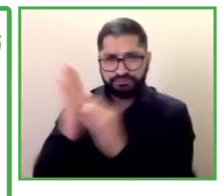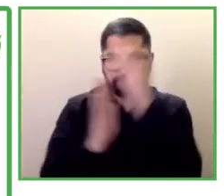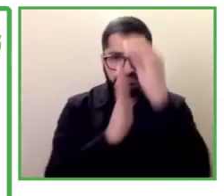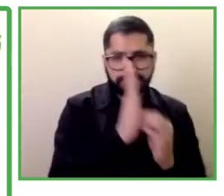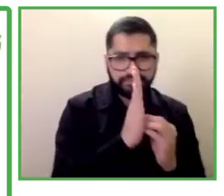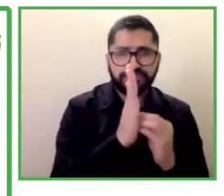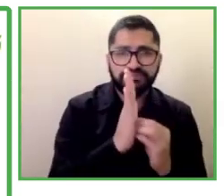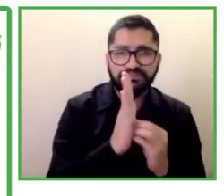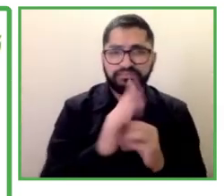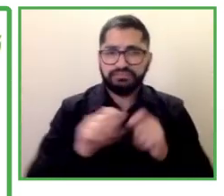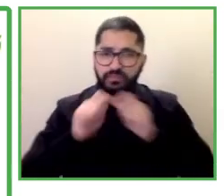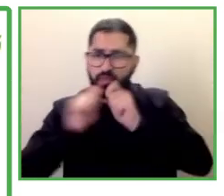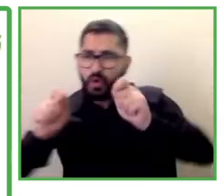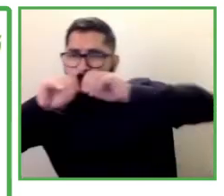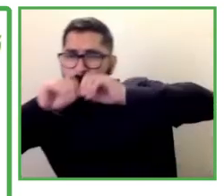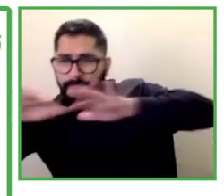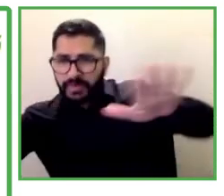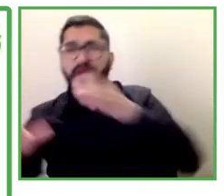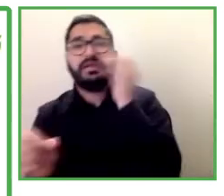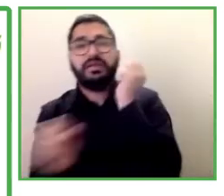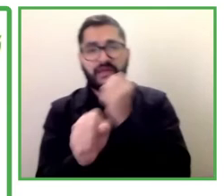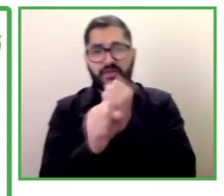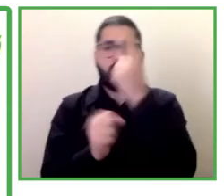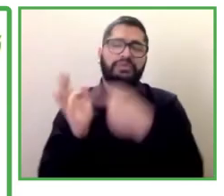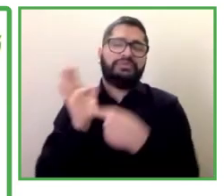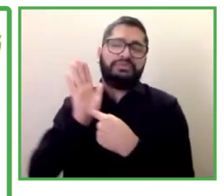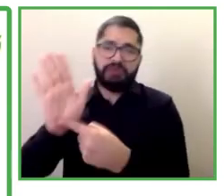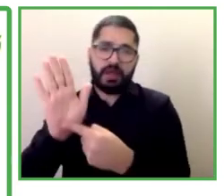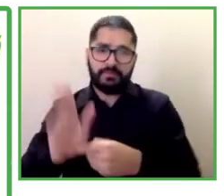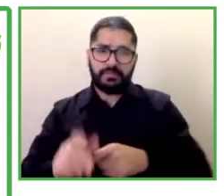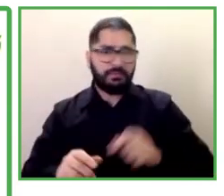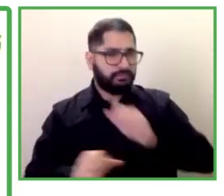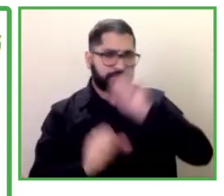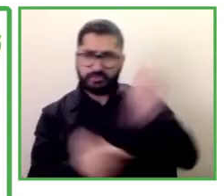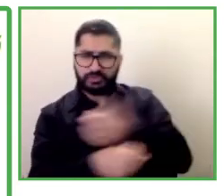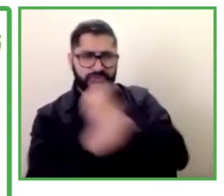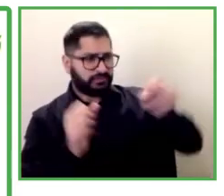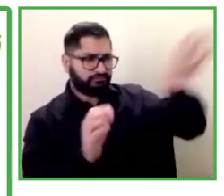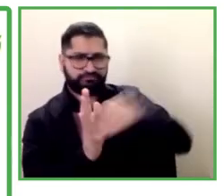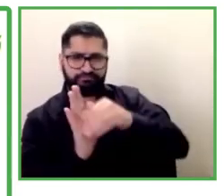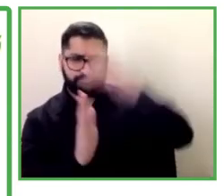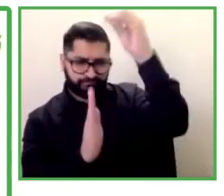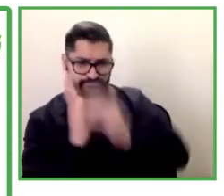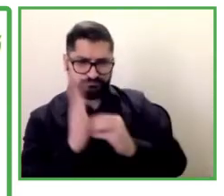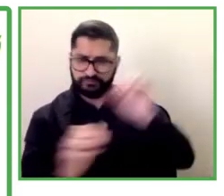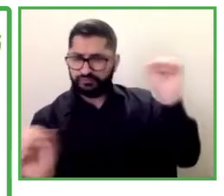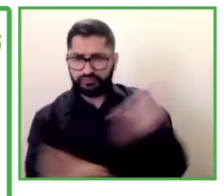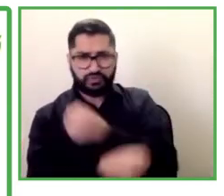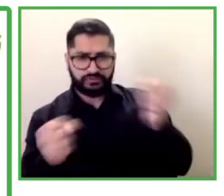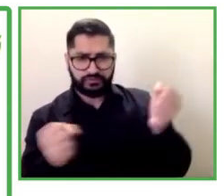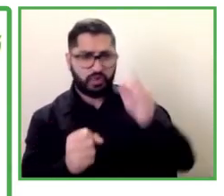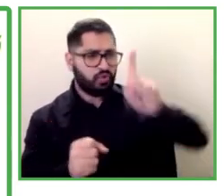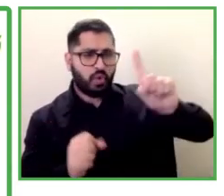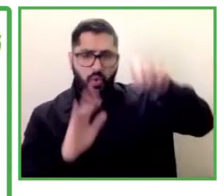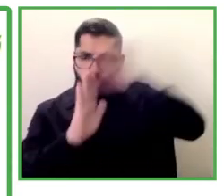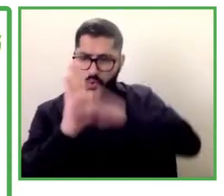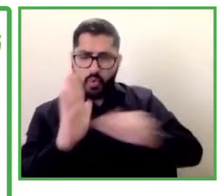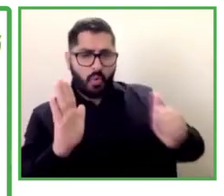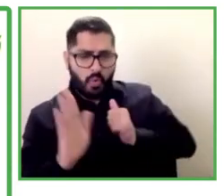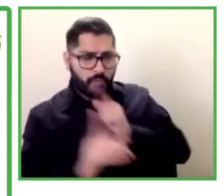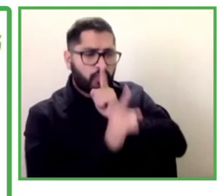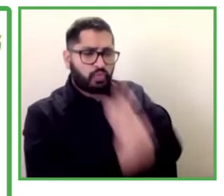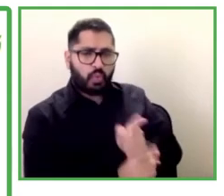For example, we forbid the hiring of companies that do not comply with the 2% quota